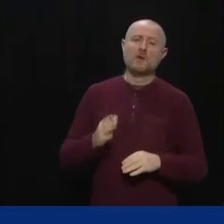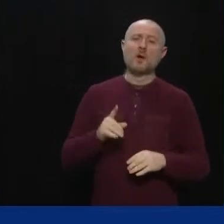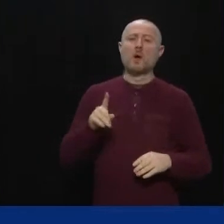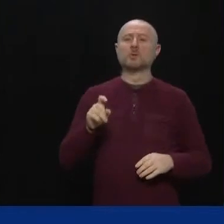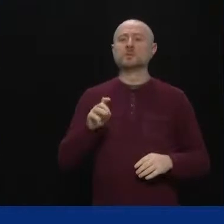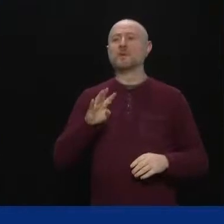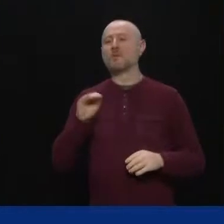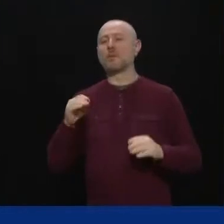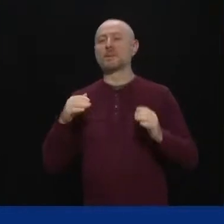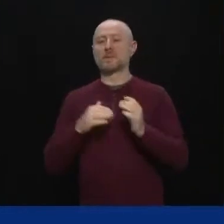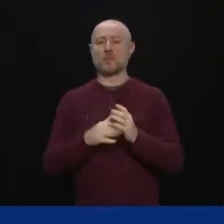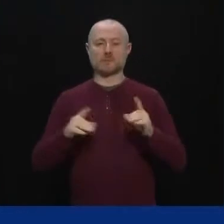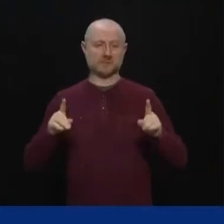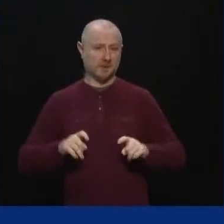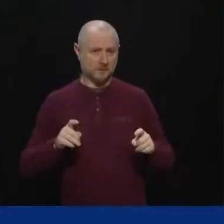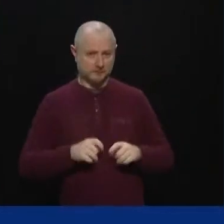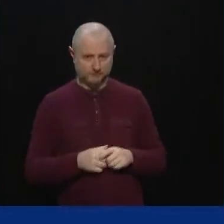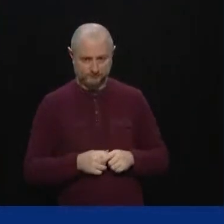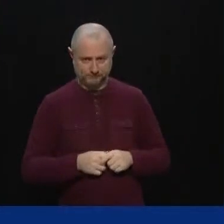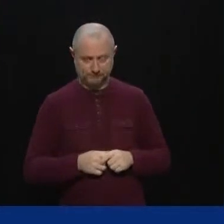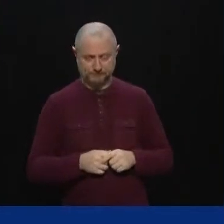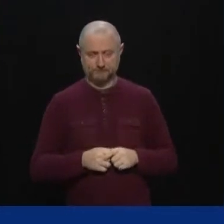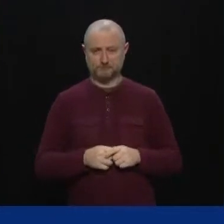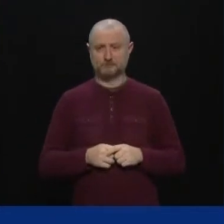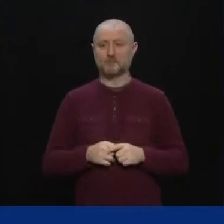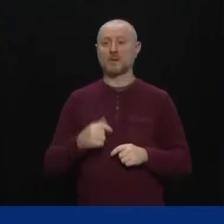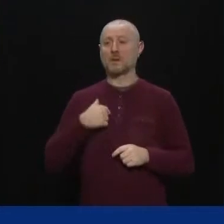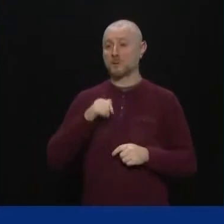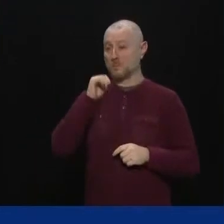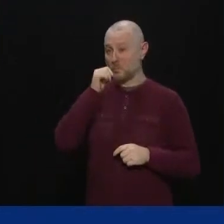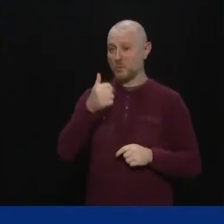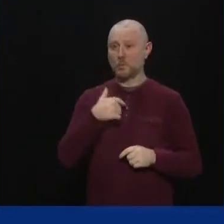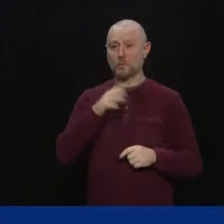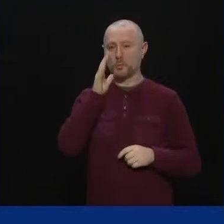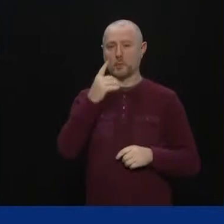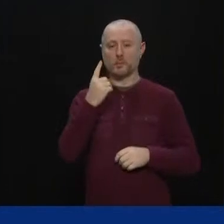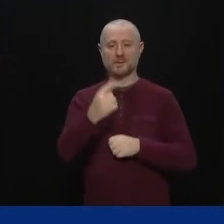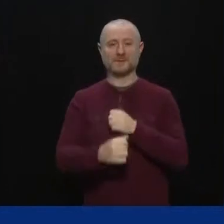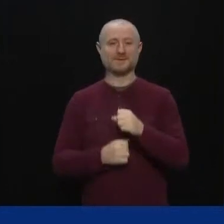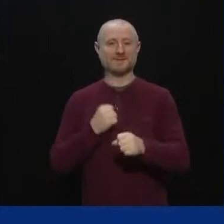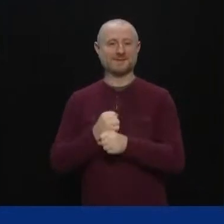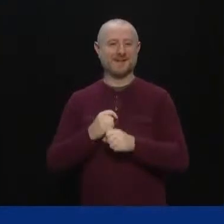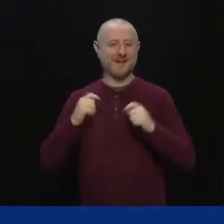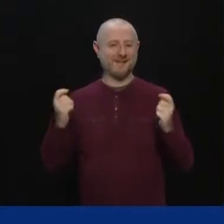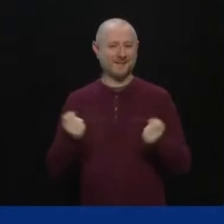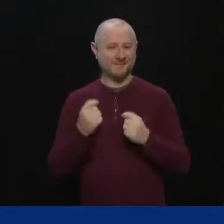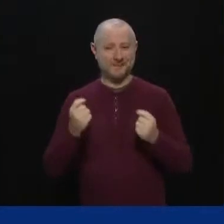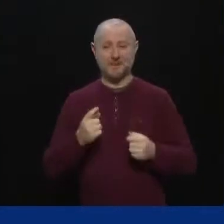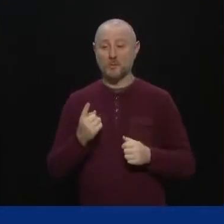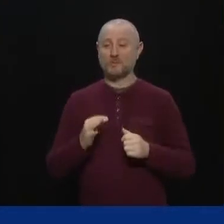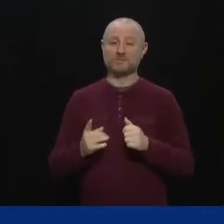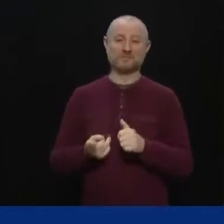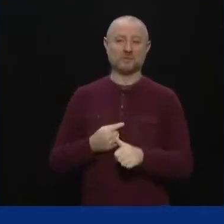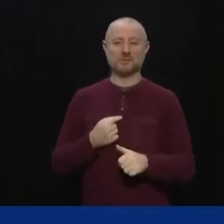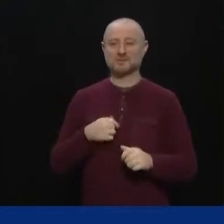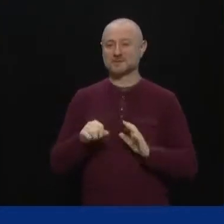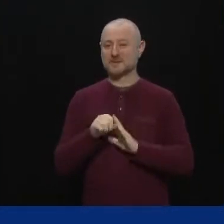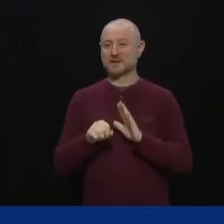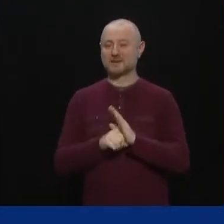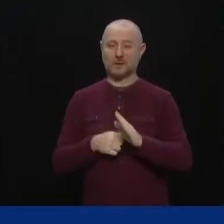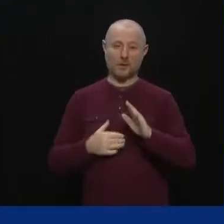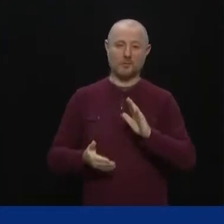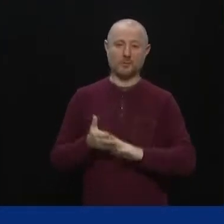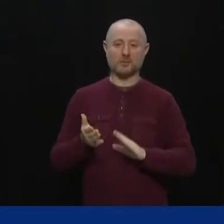160,000 tests. 1 year ago tomorrow, one of the first state-run mass vaccination sites